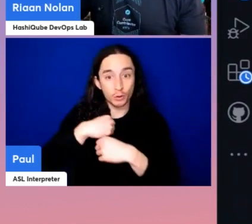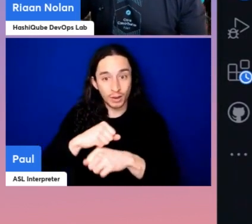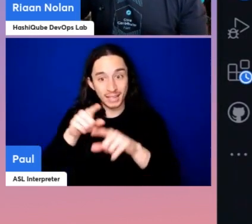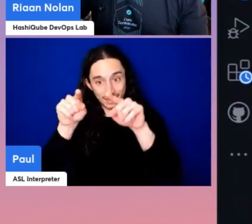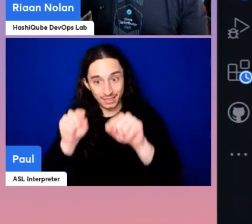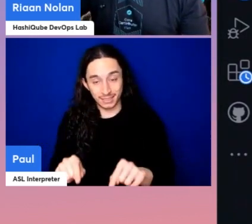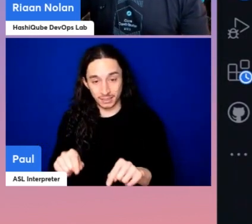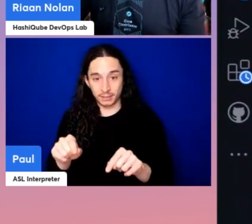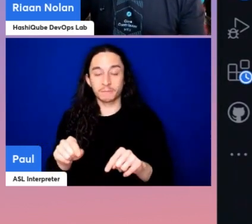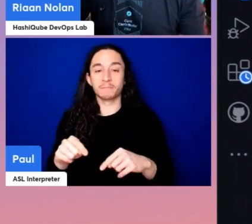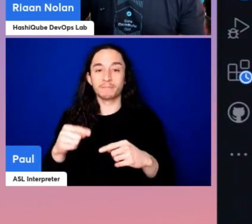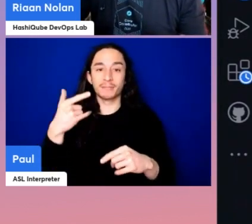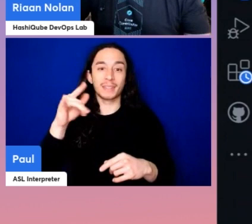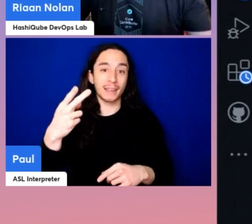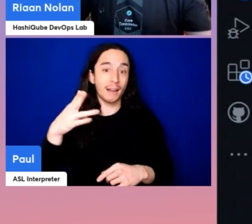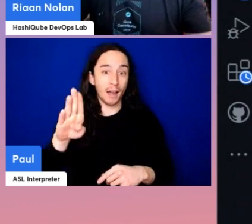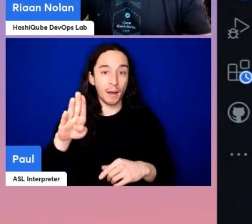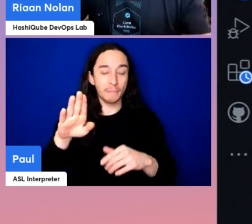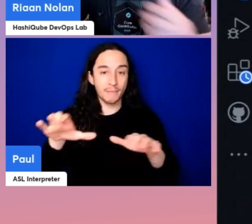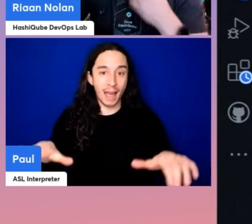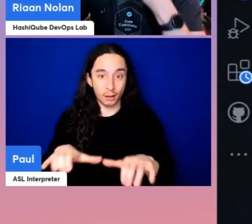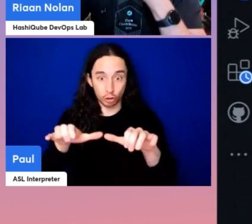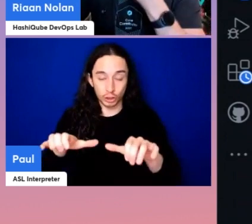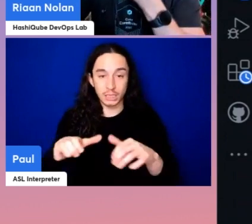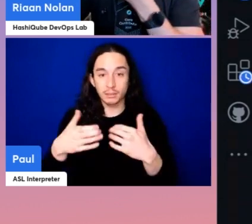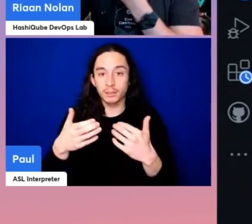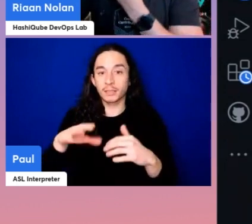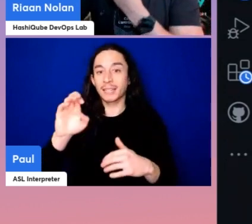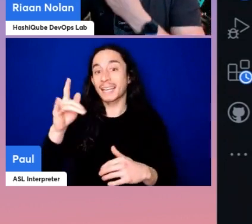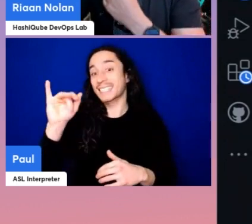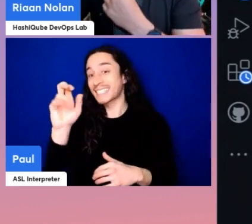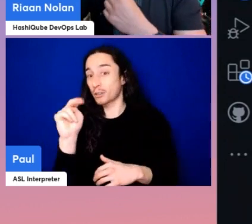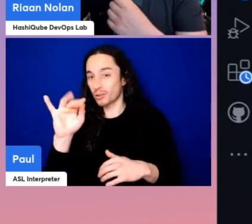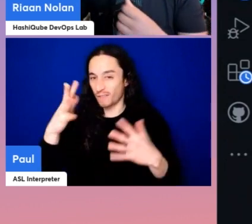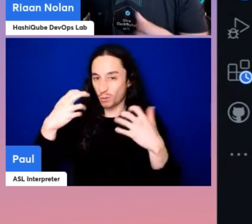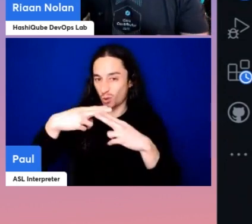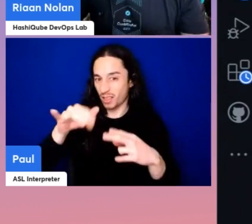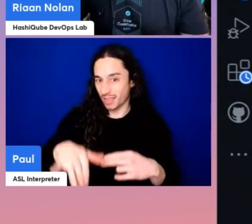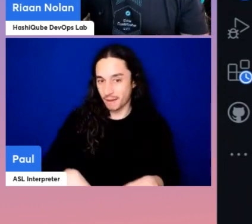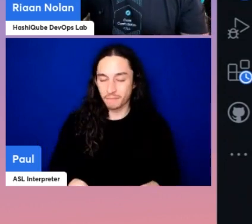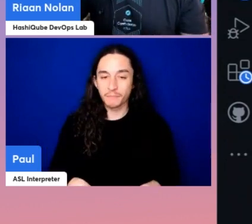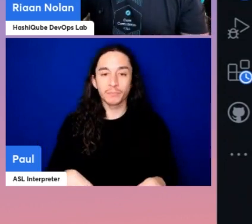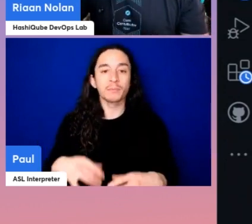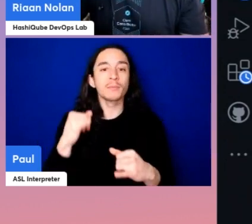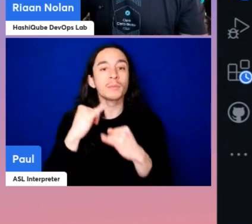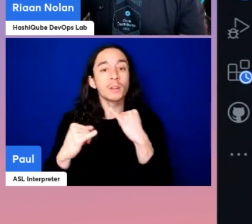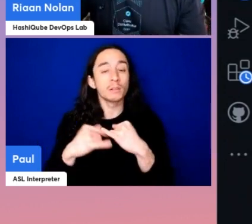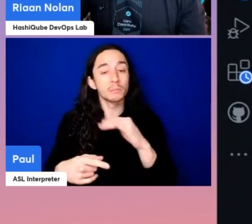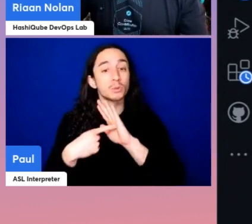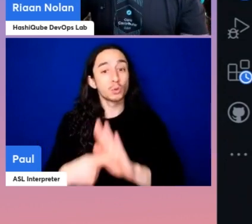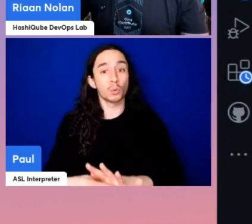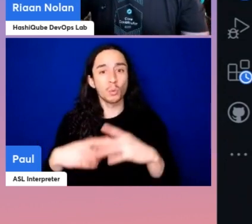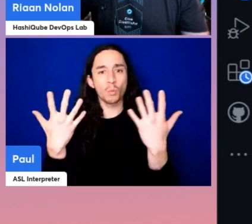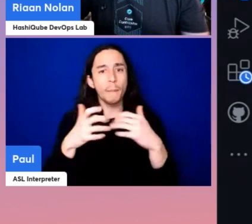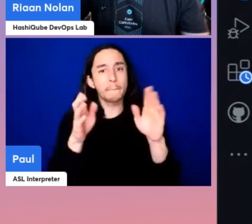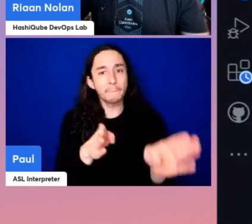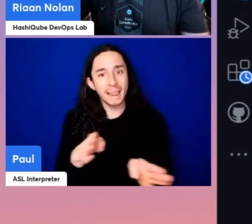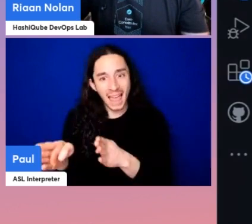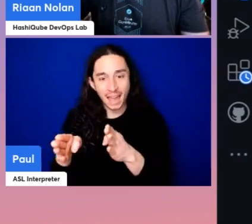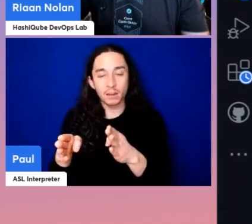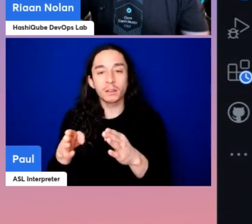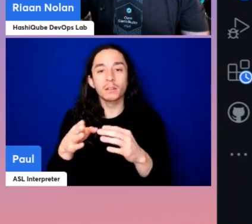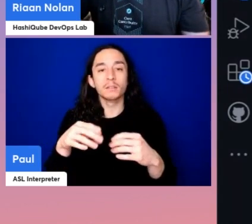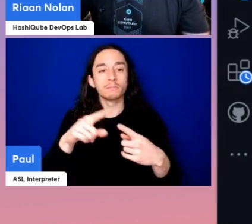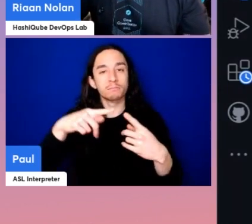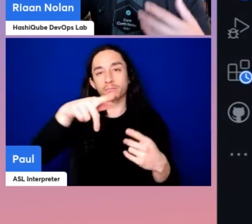little GitHub Actions extension, if you want to call it that. And then lastly, I've shown you what a plan and apply would look